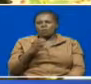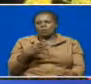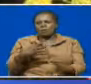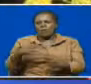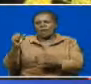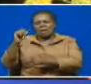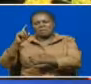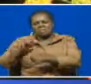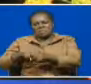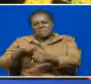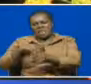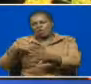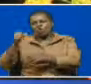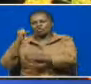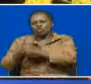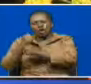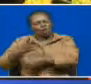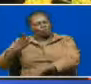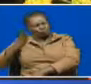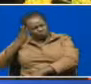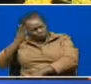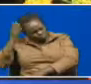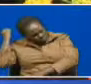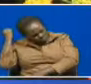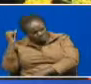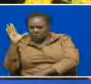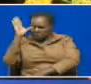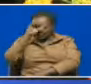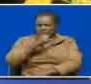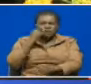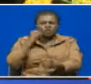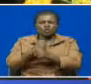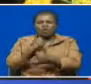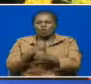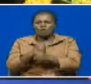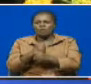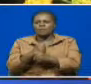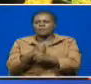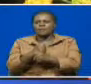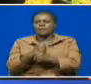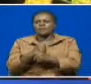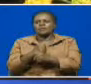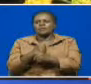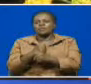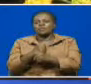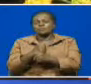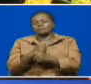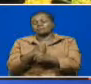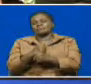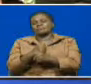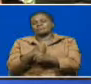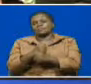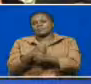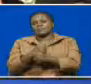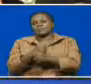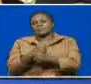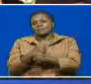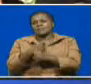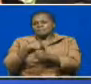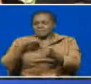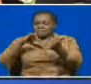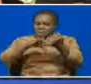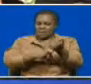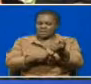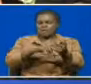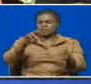work while you are drunk, absenteeism, absconding of duties, neglect of duties. And I married in